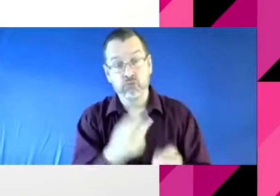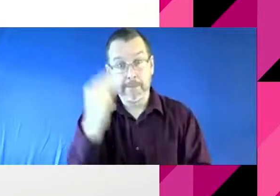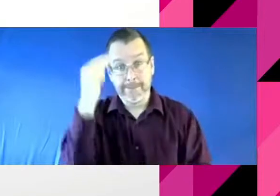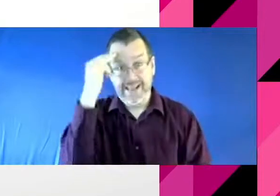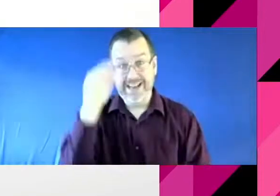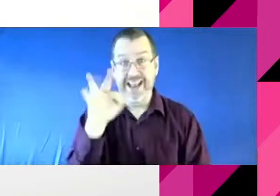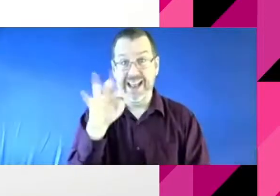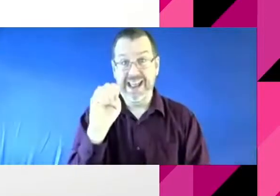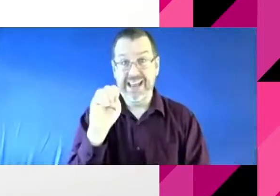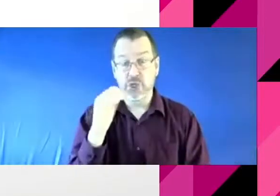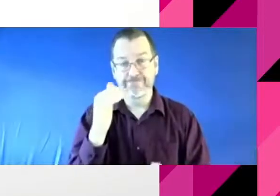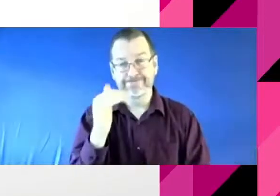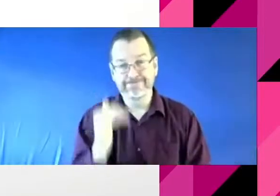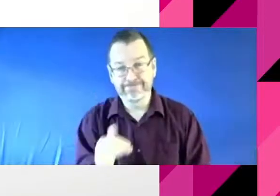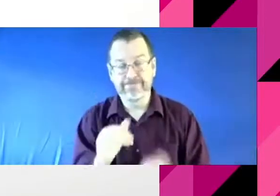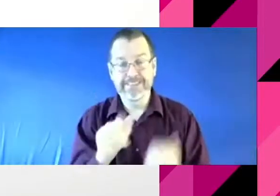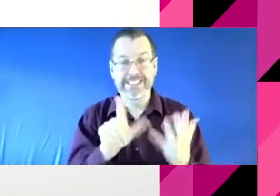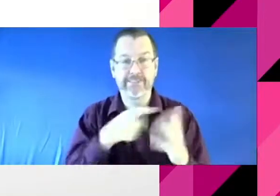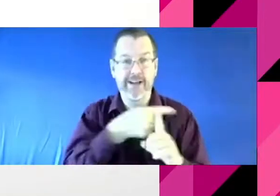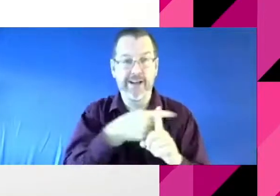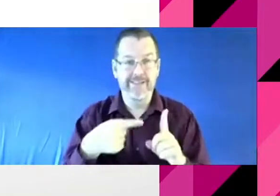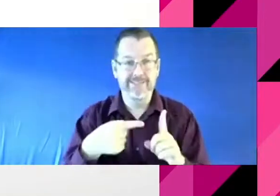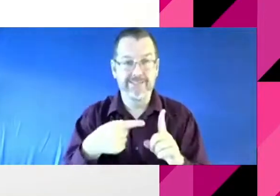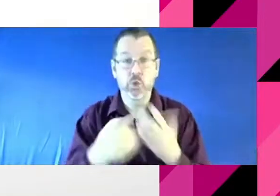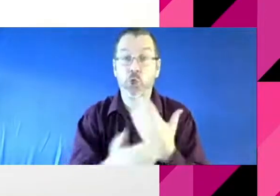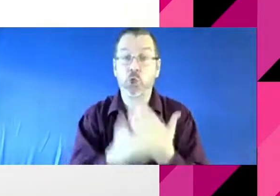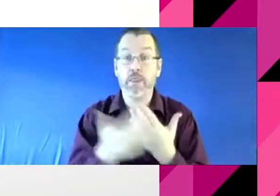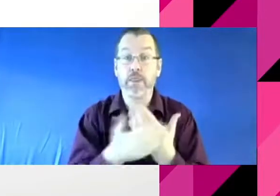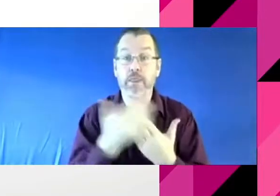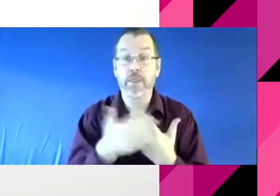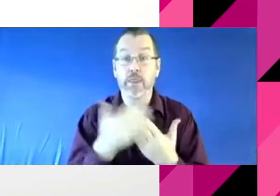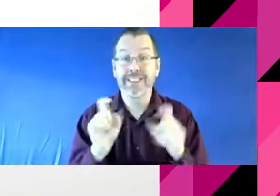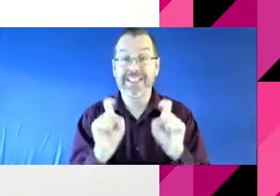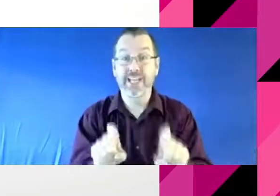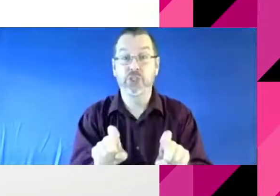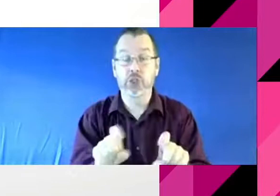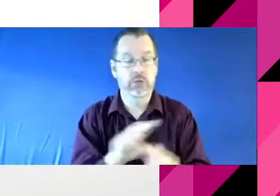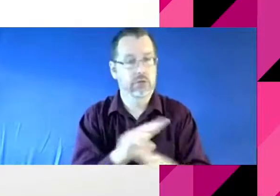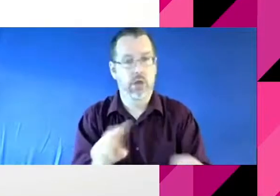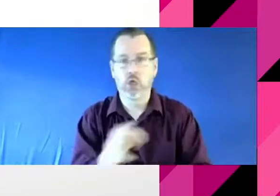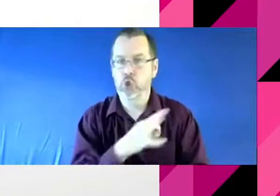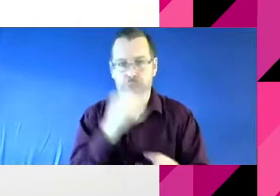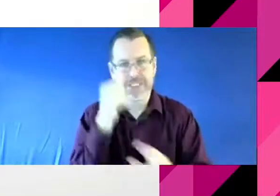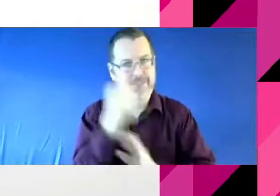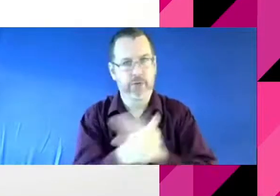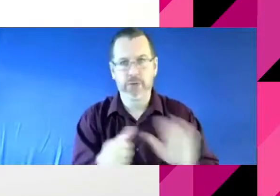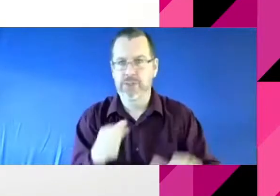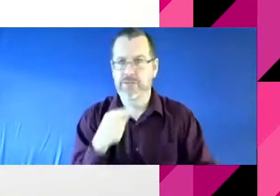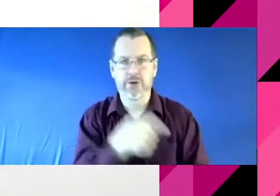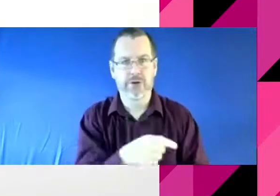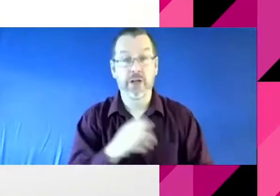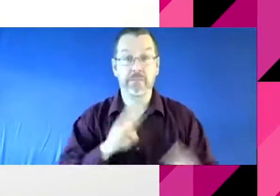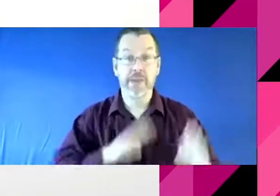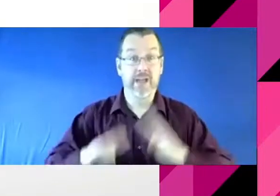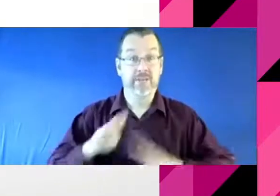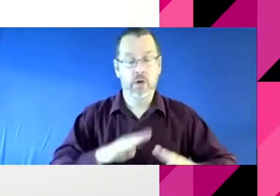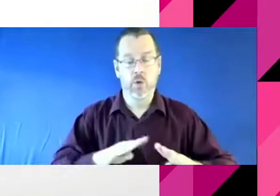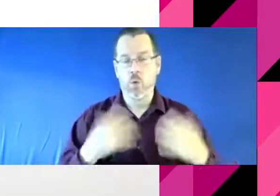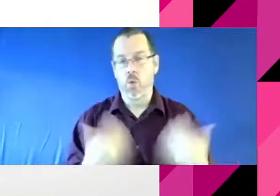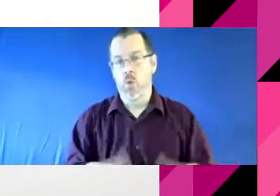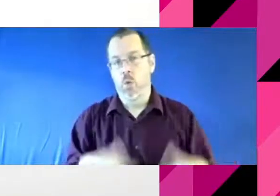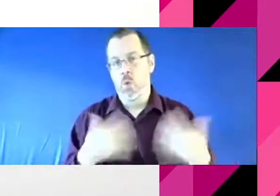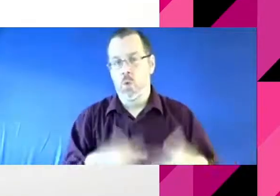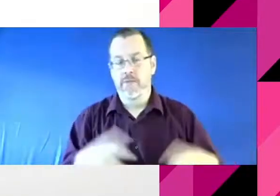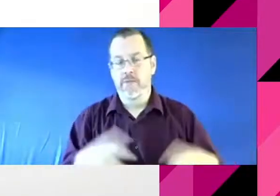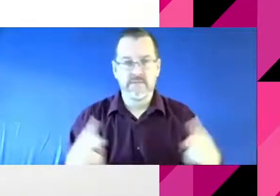Suffice to say, youth detention was not a good experience for Ayn. Her behaviour in detention was often violent and was punctuated